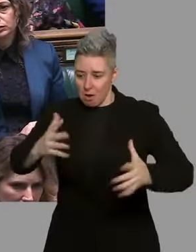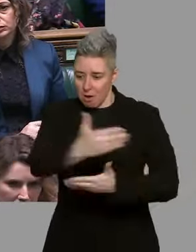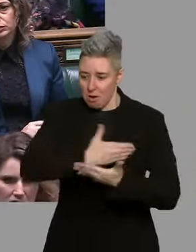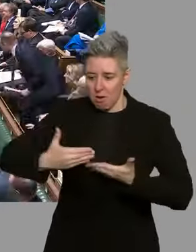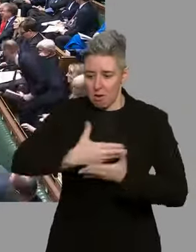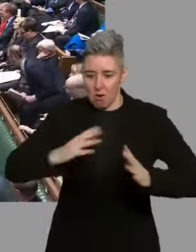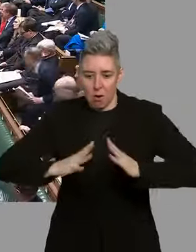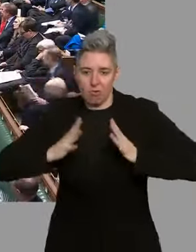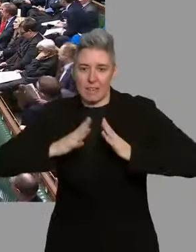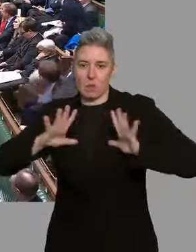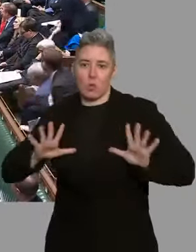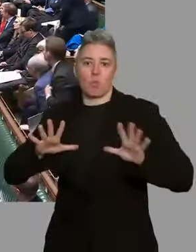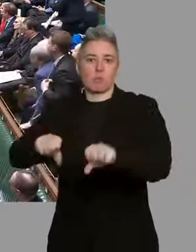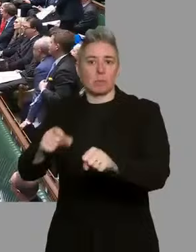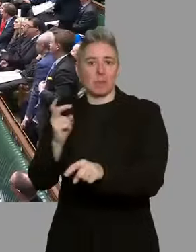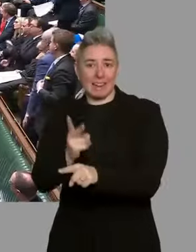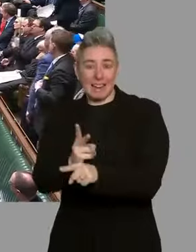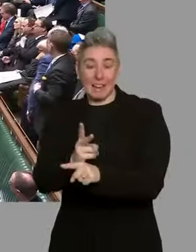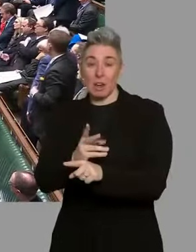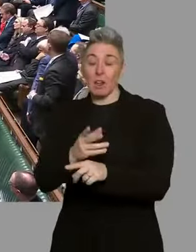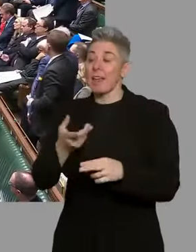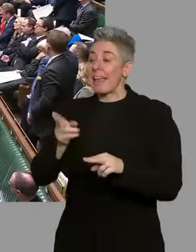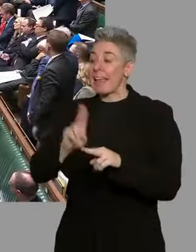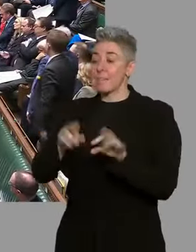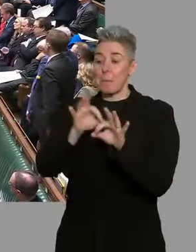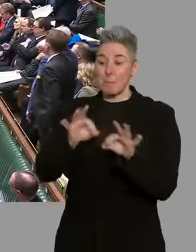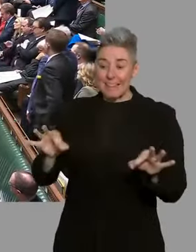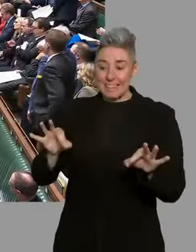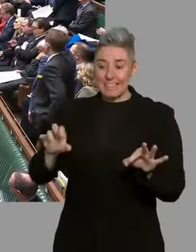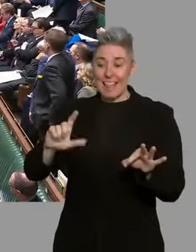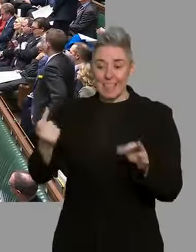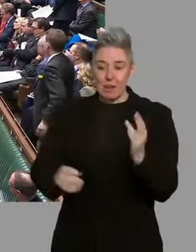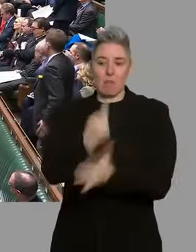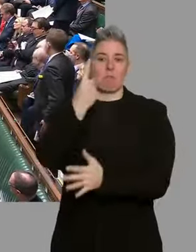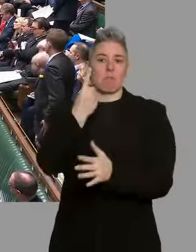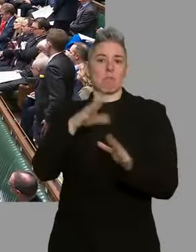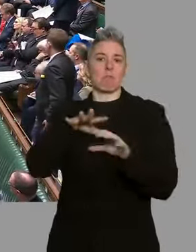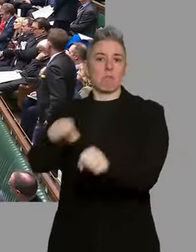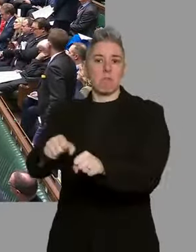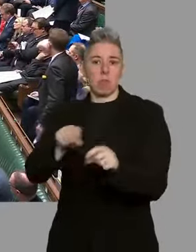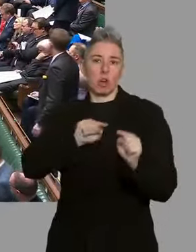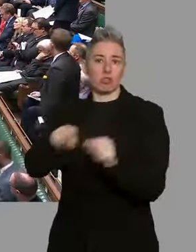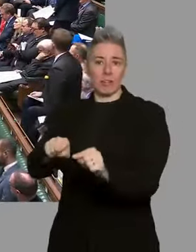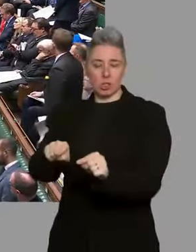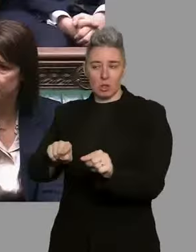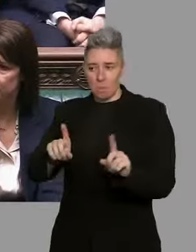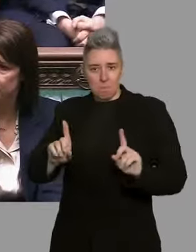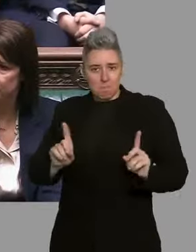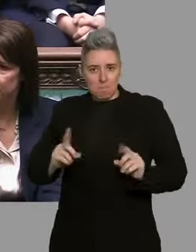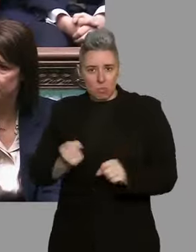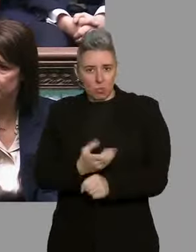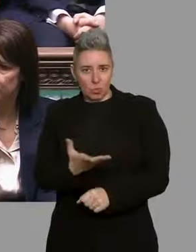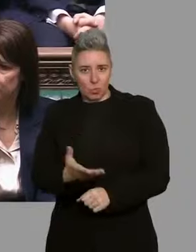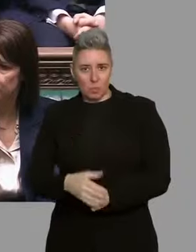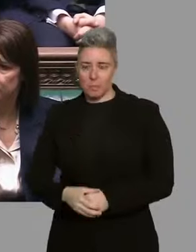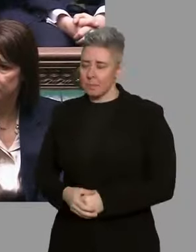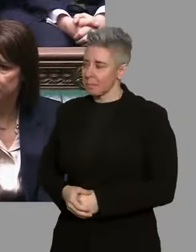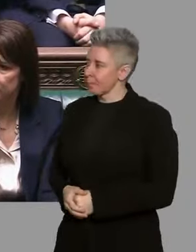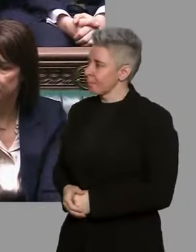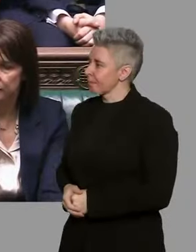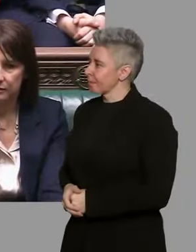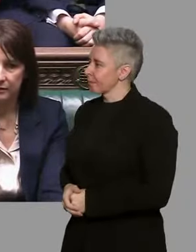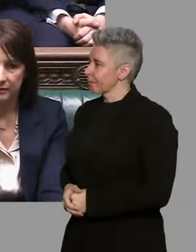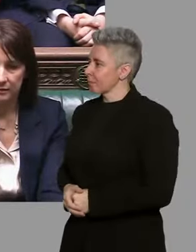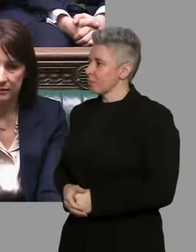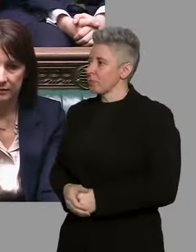deal? Well, can I congratulate him on his appointment to the Intelligence and Security Committee and thank